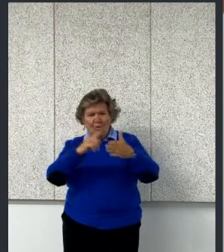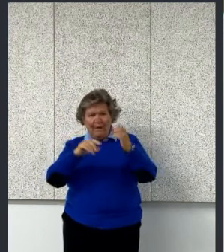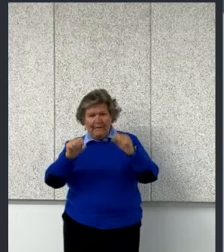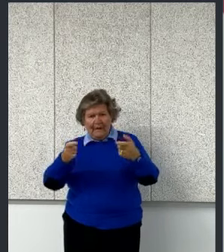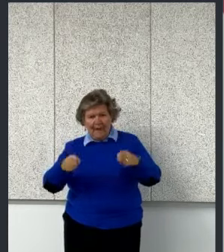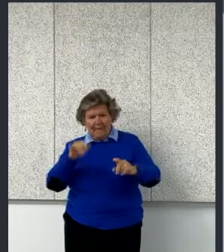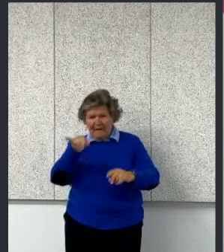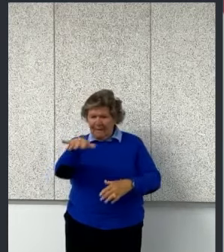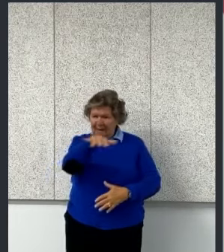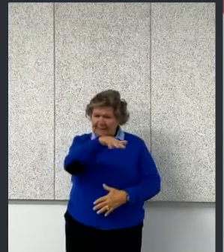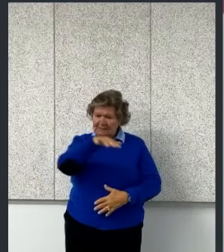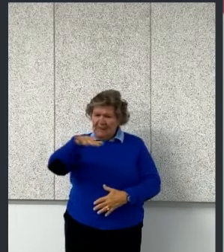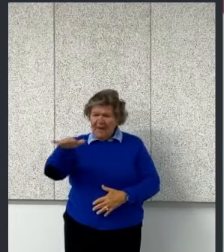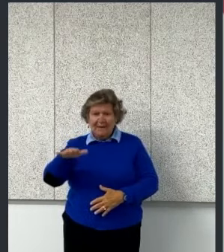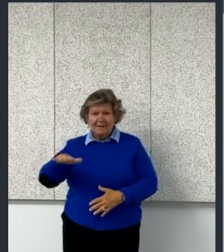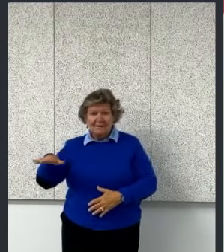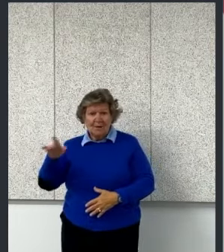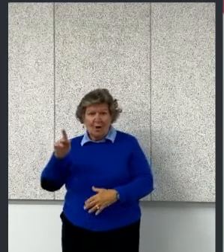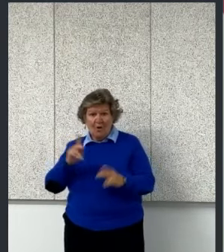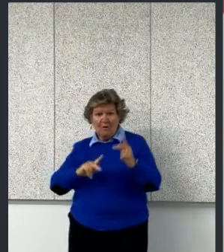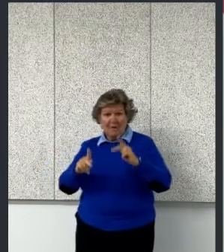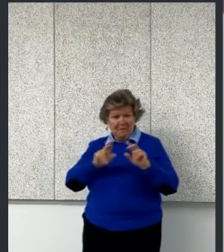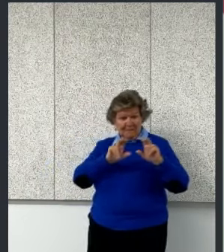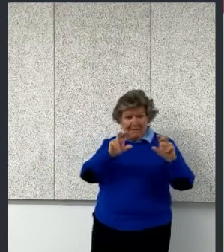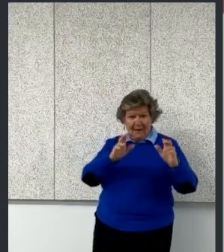stakeholders, the interns,